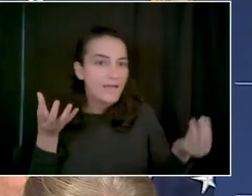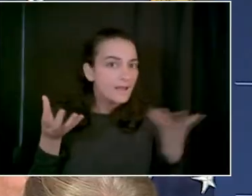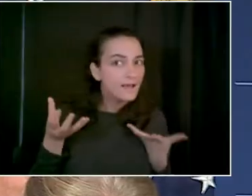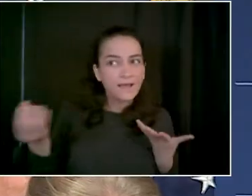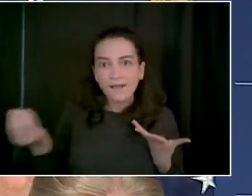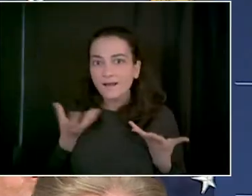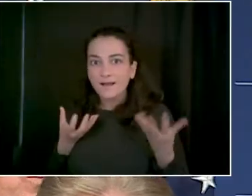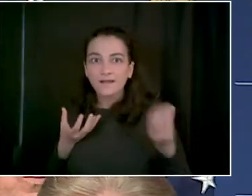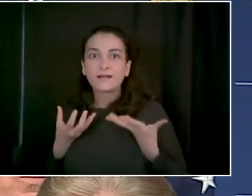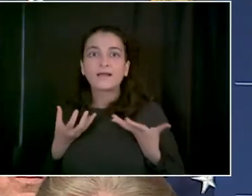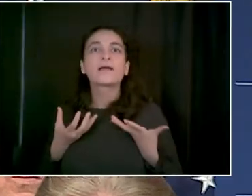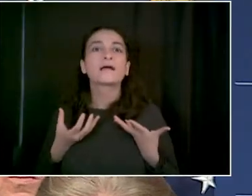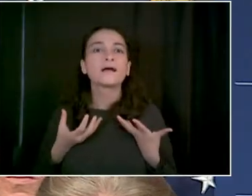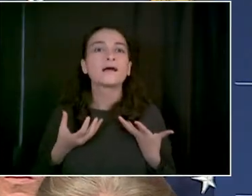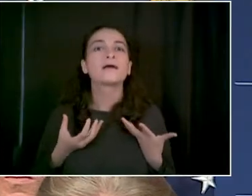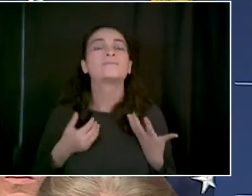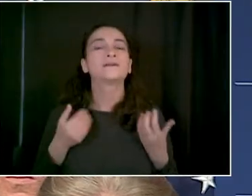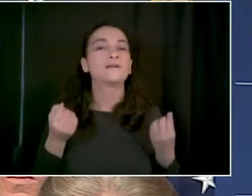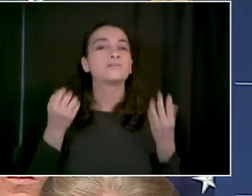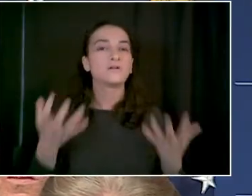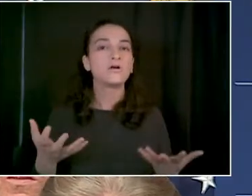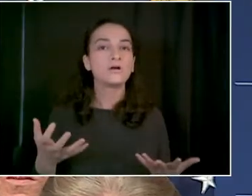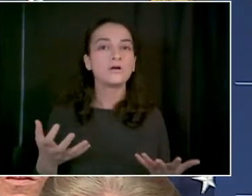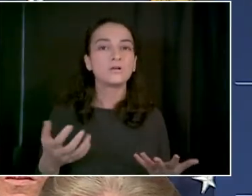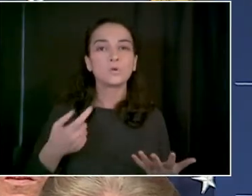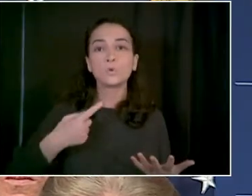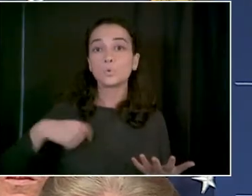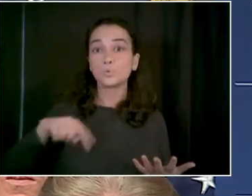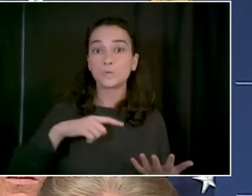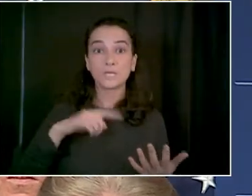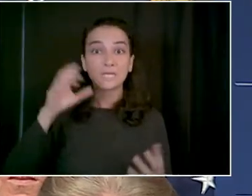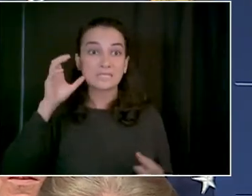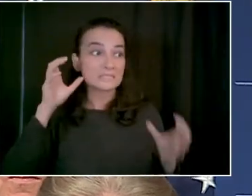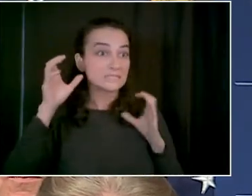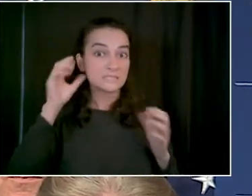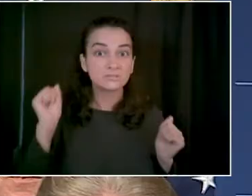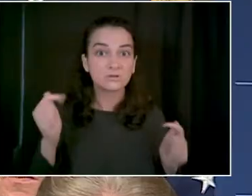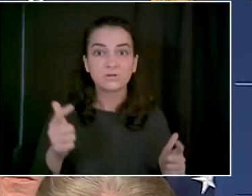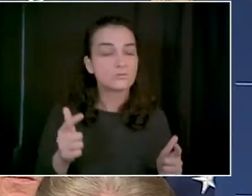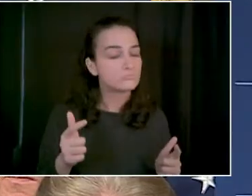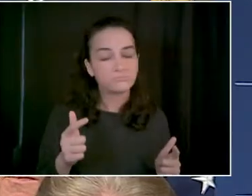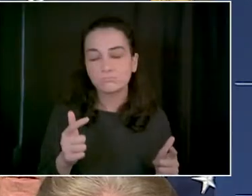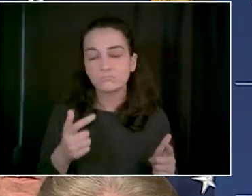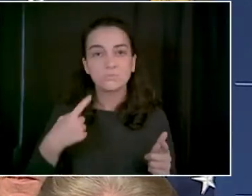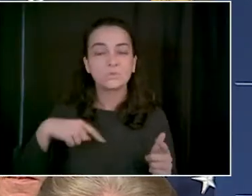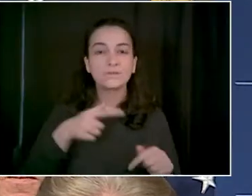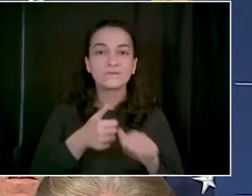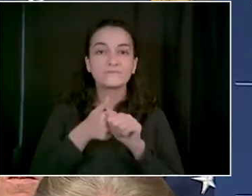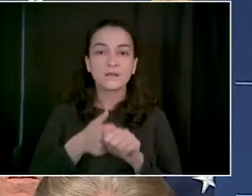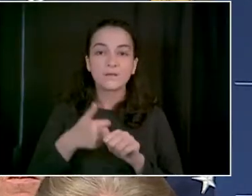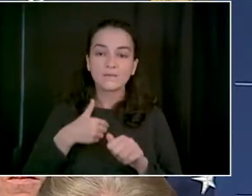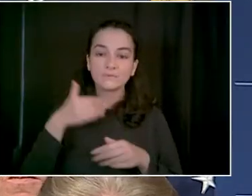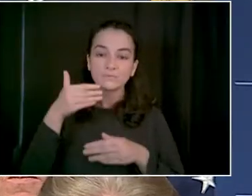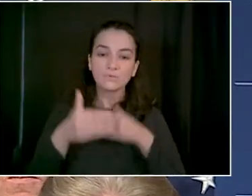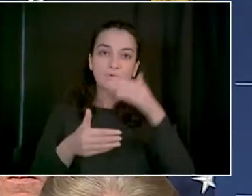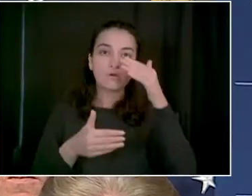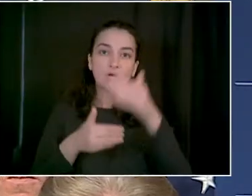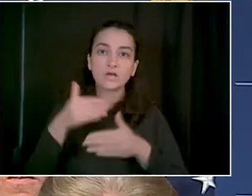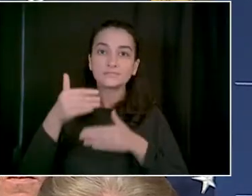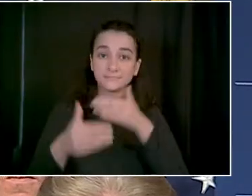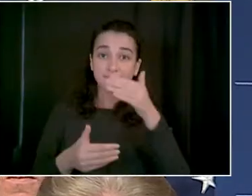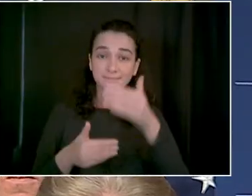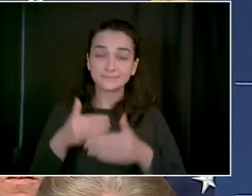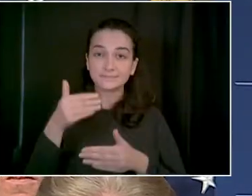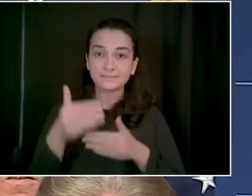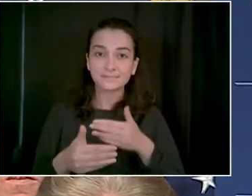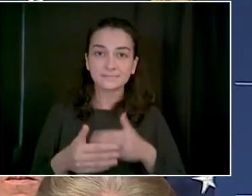is no coordination that the NYPD, City Hall, or anyone did that is associated with an arrest.